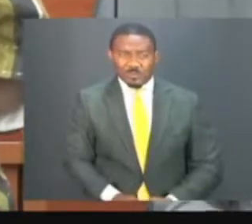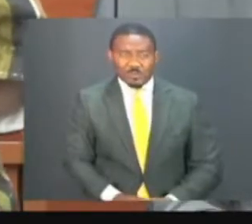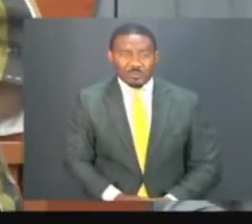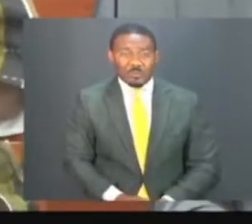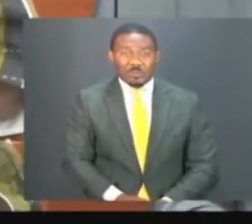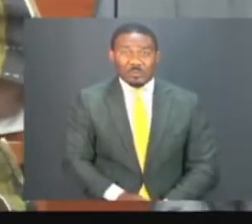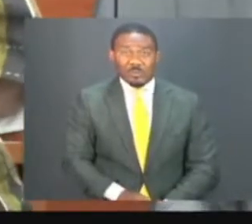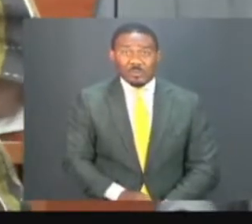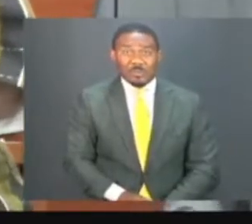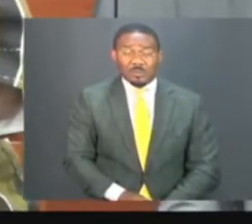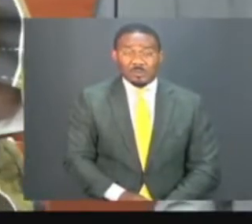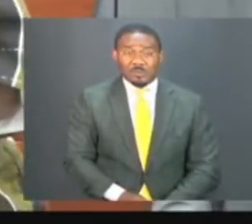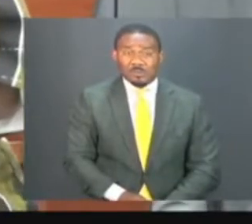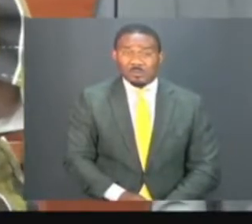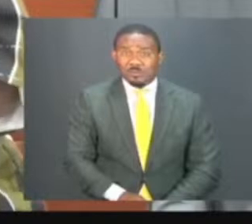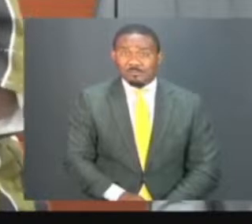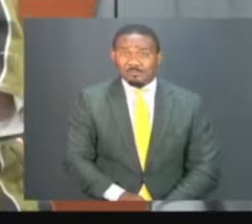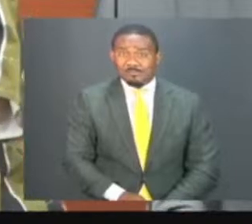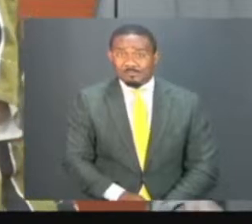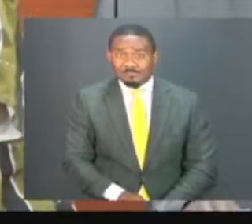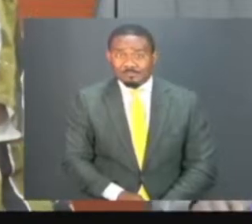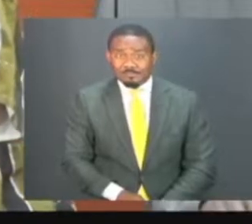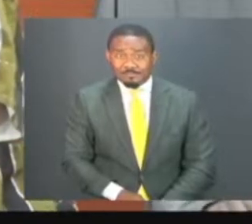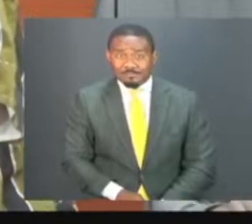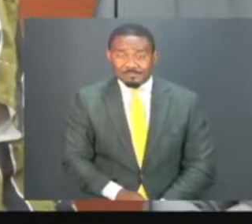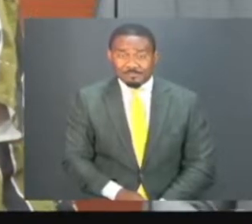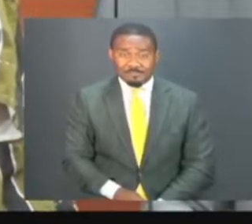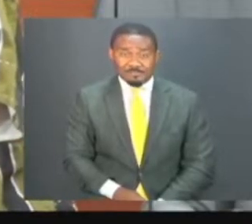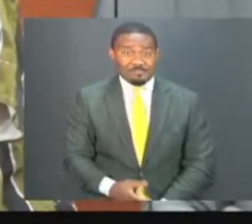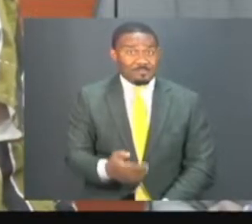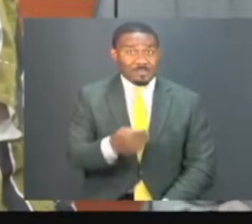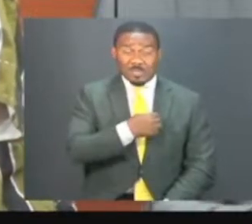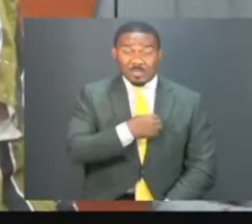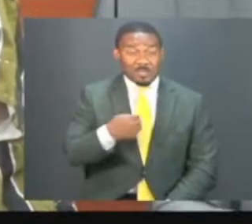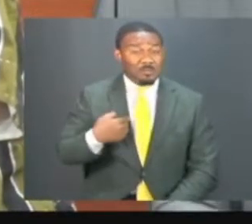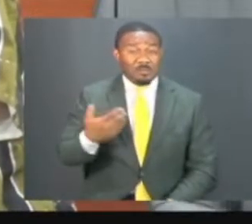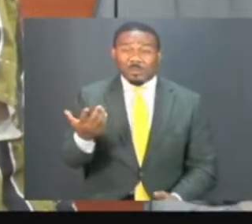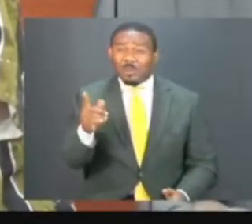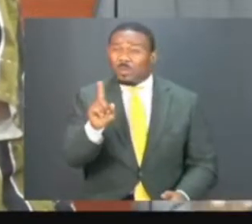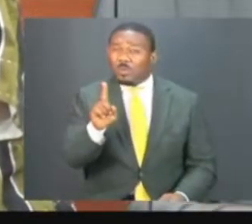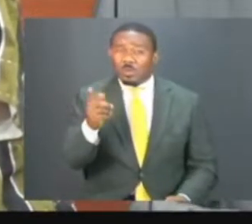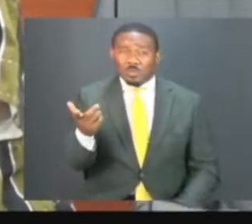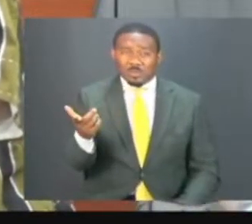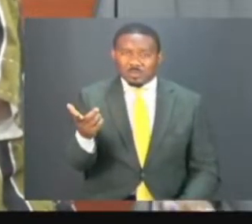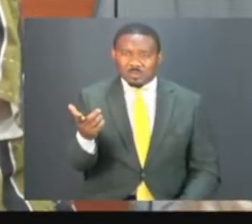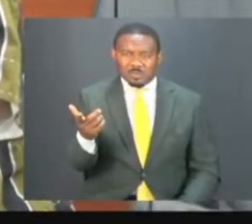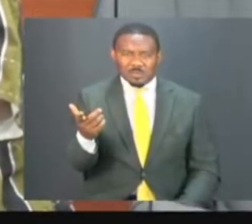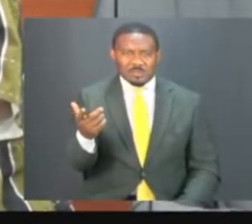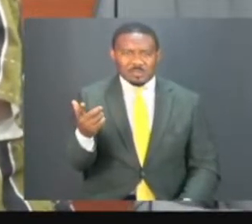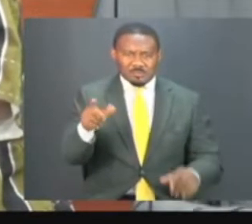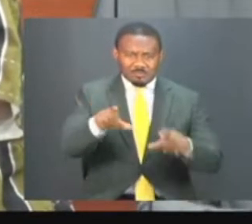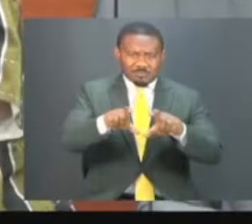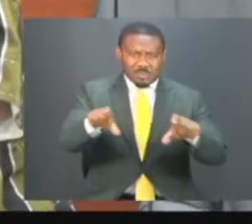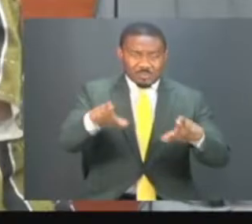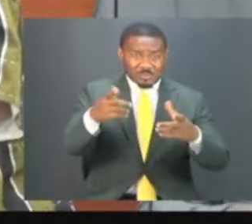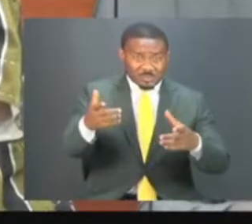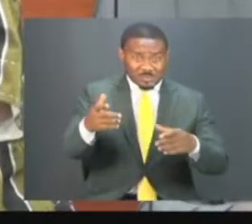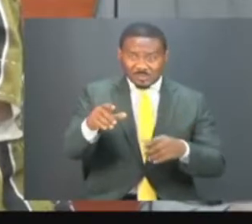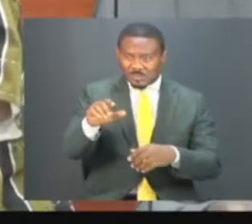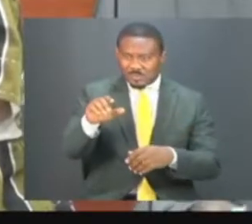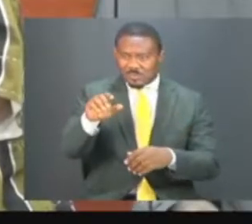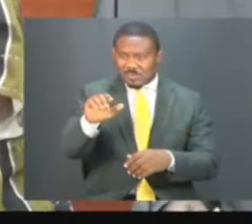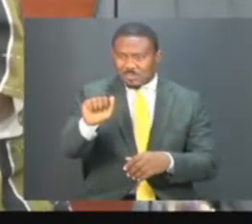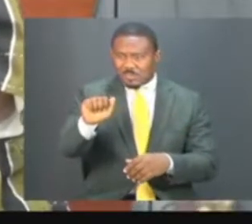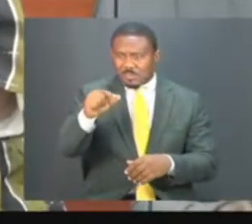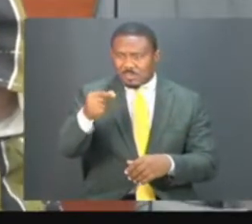in the House? But on his console, it is G. It ends with G. So yes, you indicated